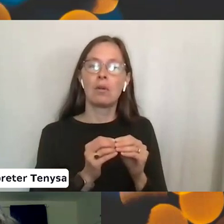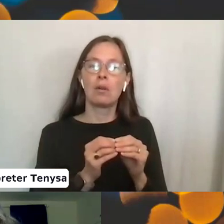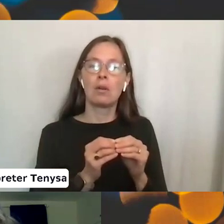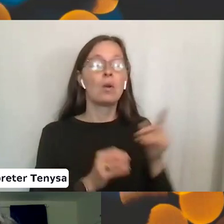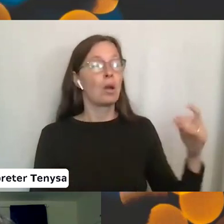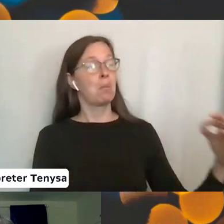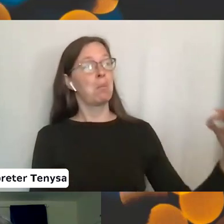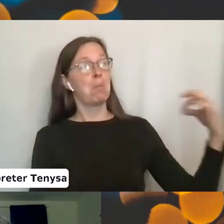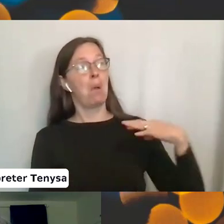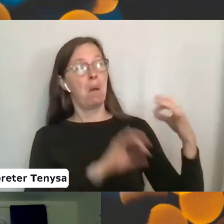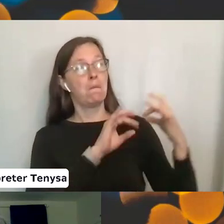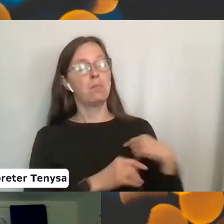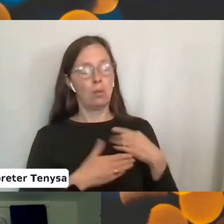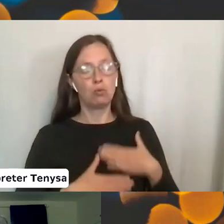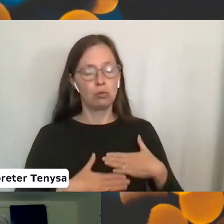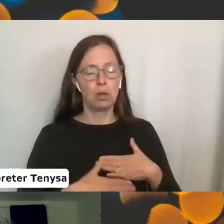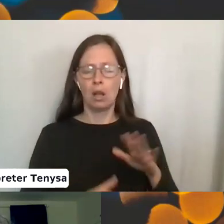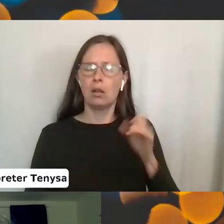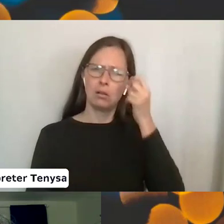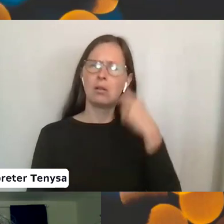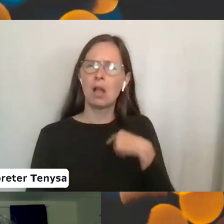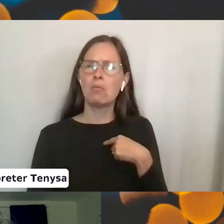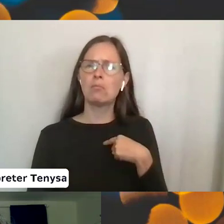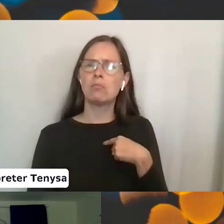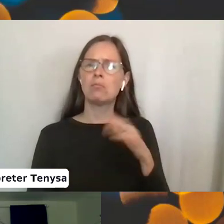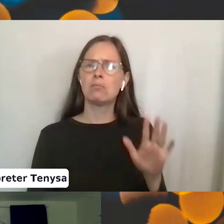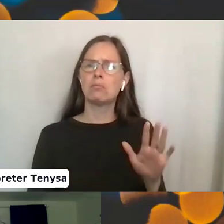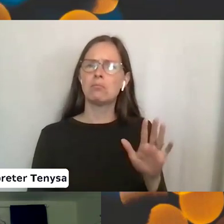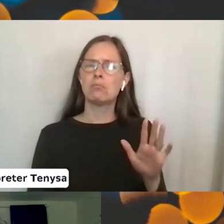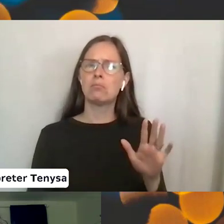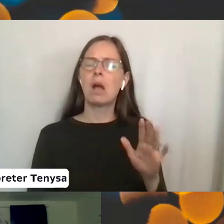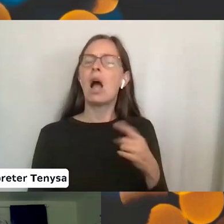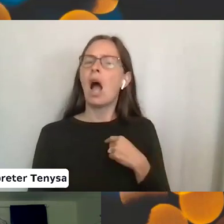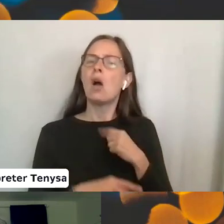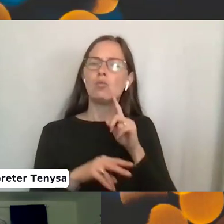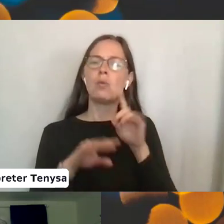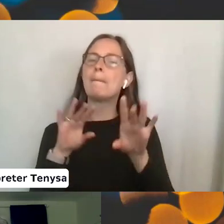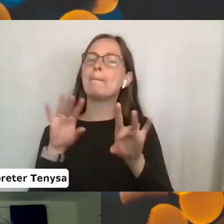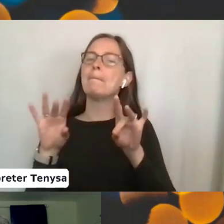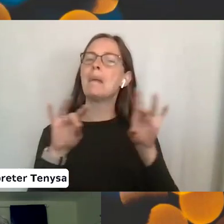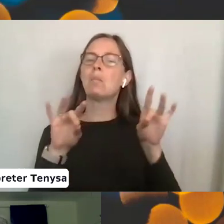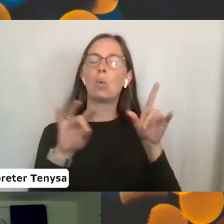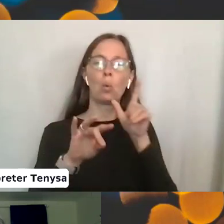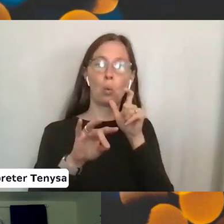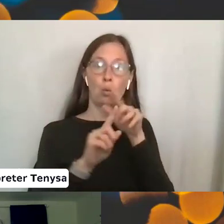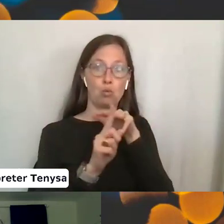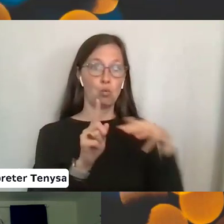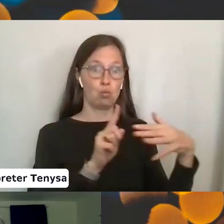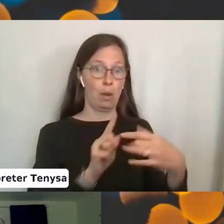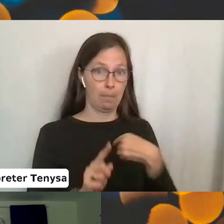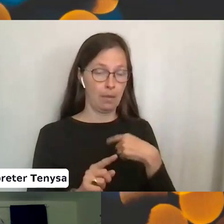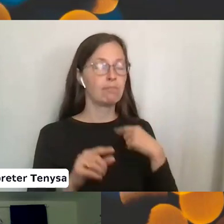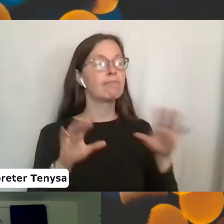I'm very particular about who I surround myself with. I surround myself with people who are